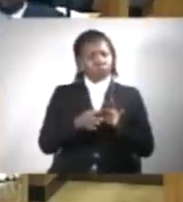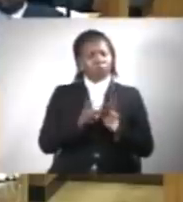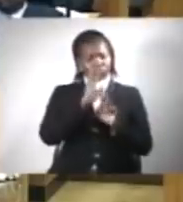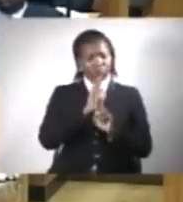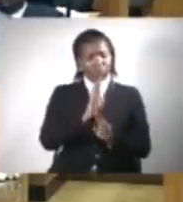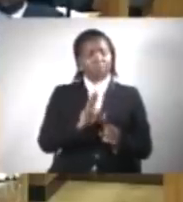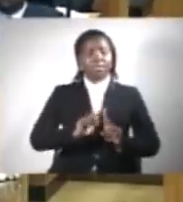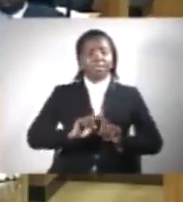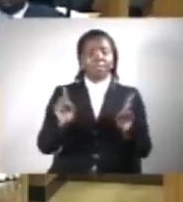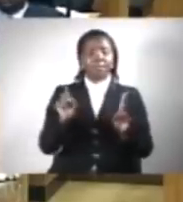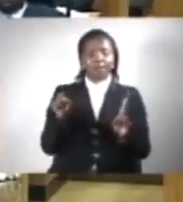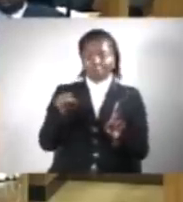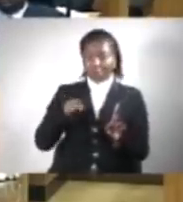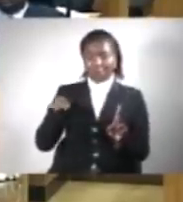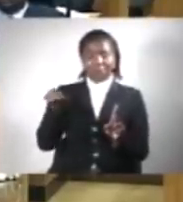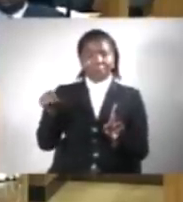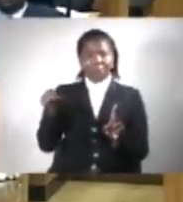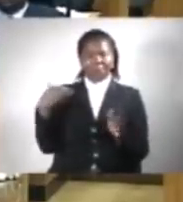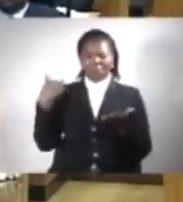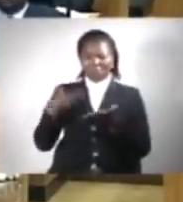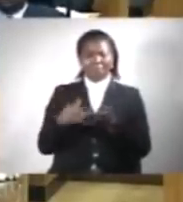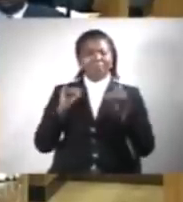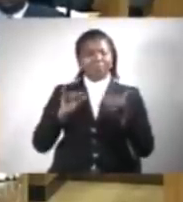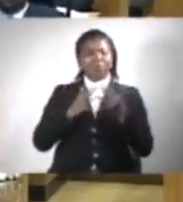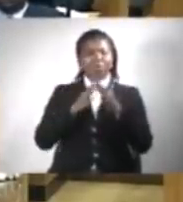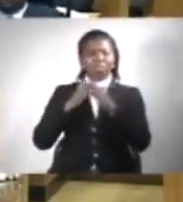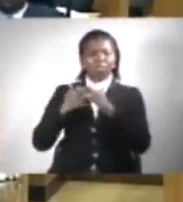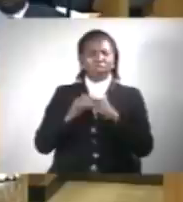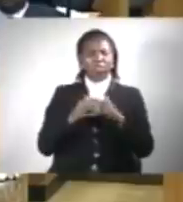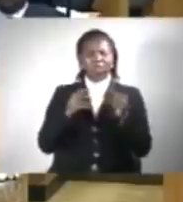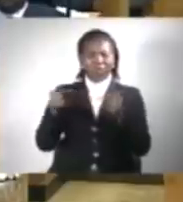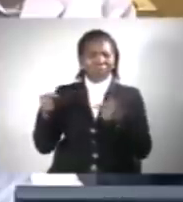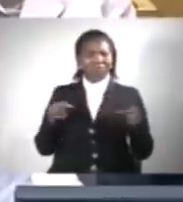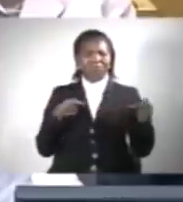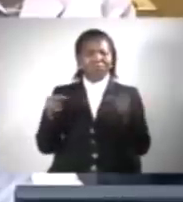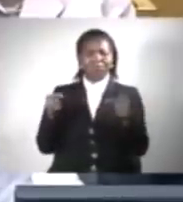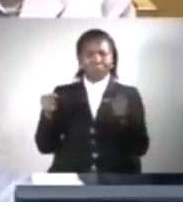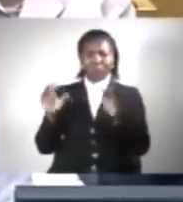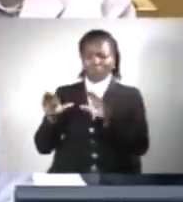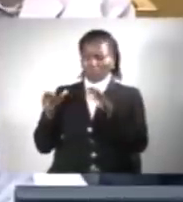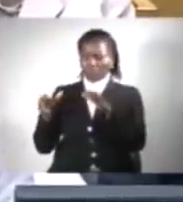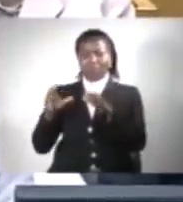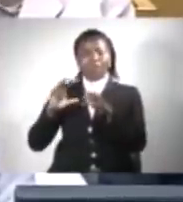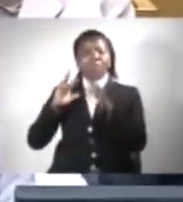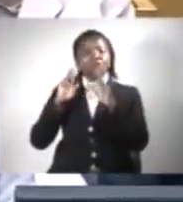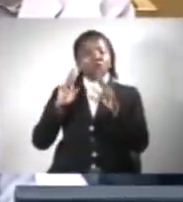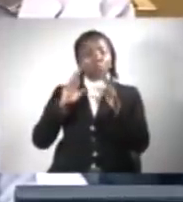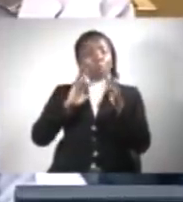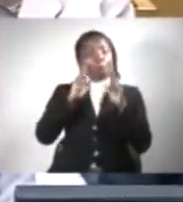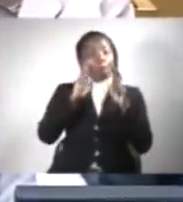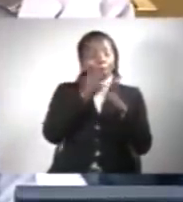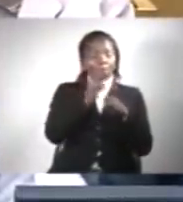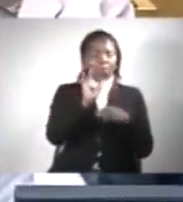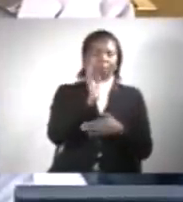of Razzmatazz, Fikile Mbalula, standing up to defend Baleka Mbete, the Speaker of Parliament. The Speaker